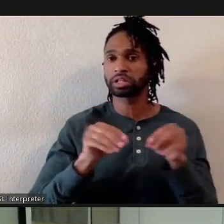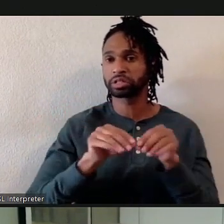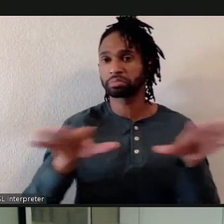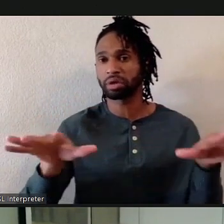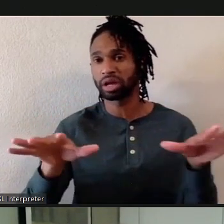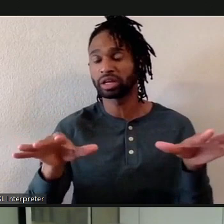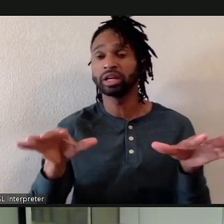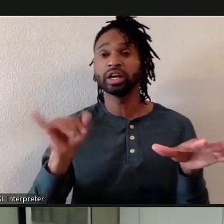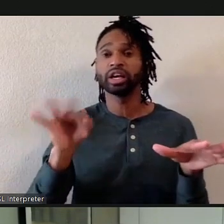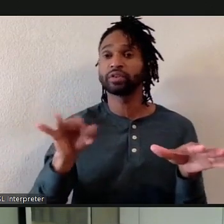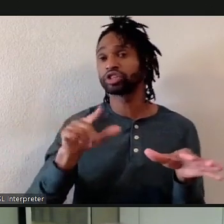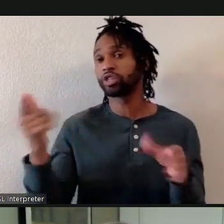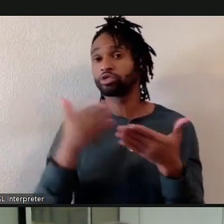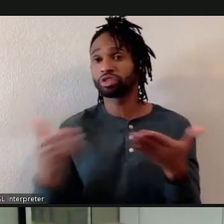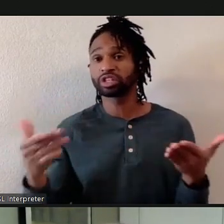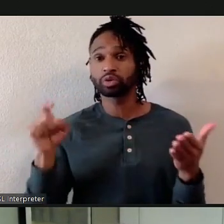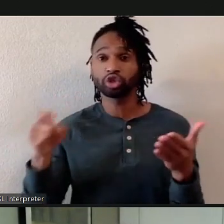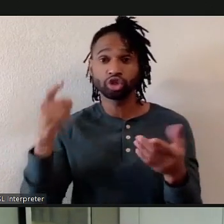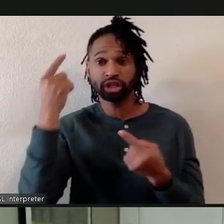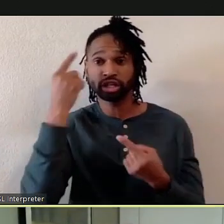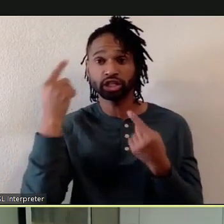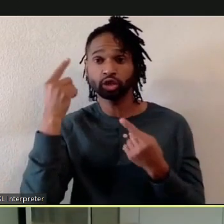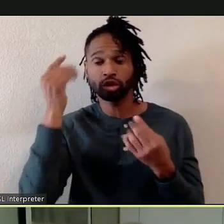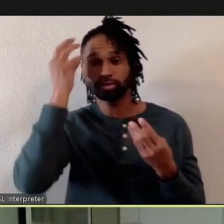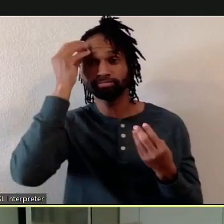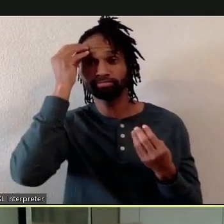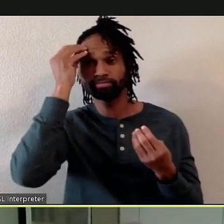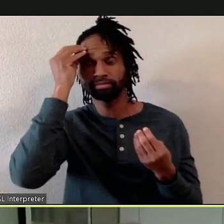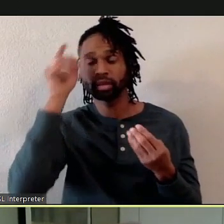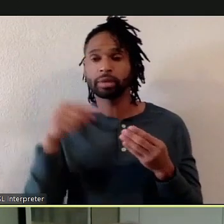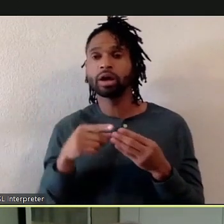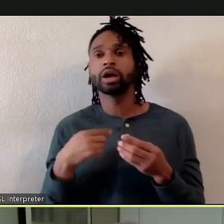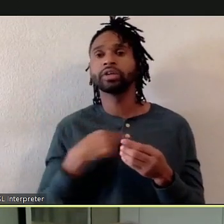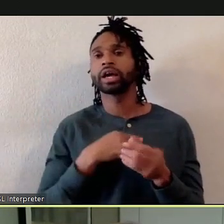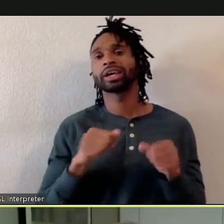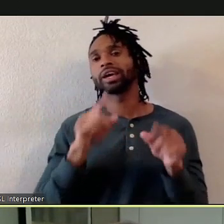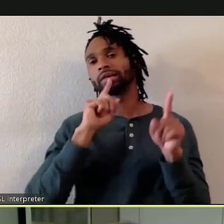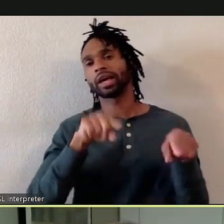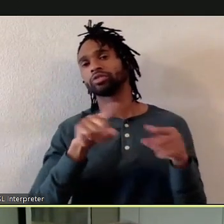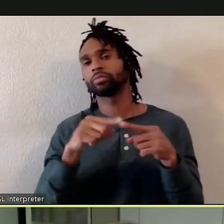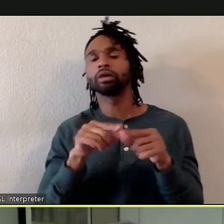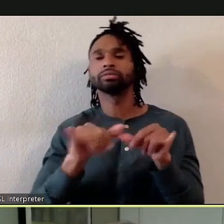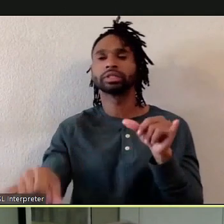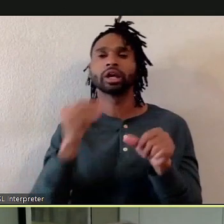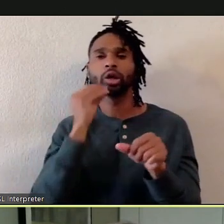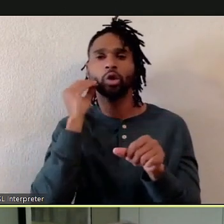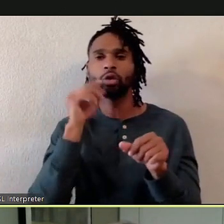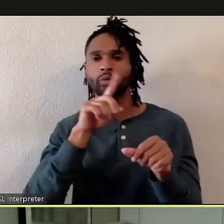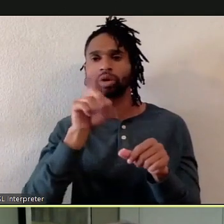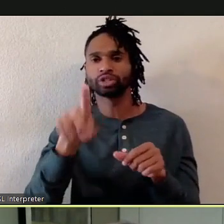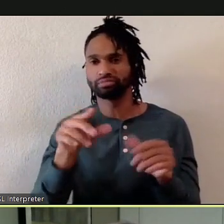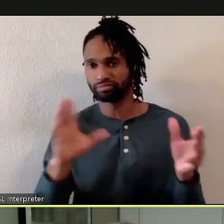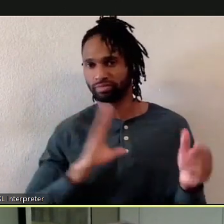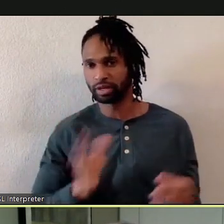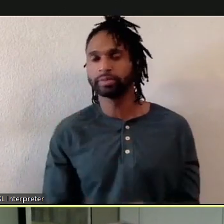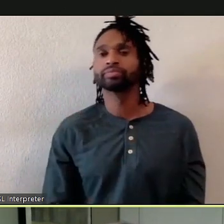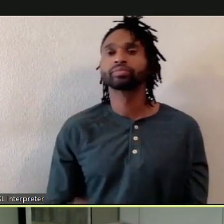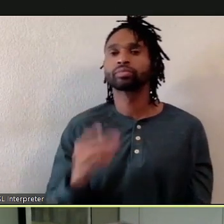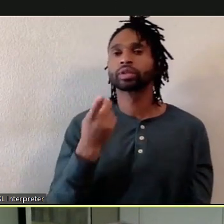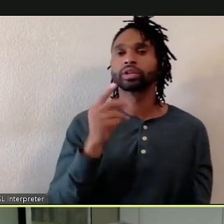we should be thinking about, and then I can answer around the stay-at-home question. Yes, so as far